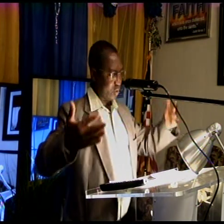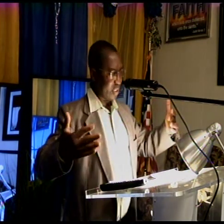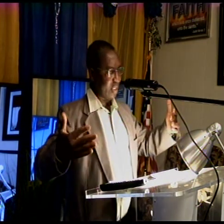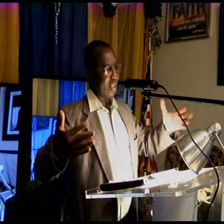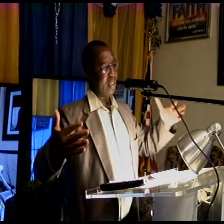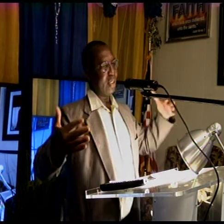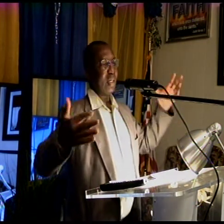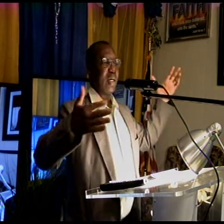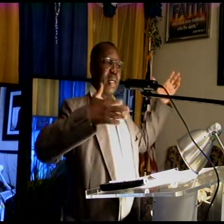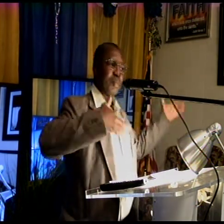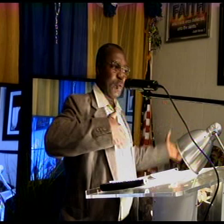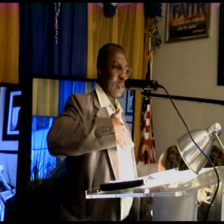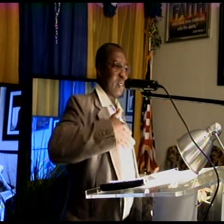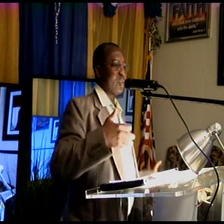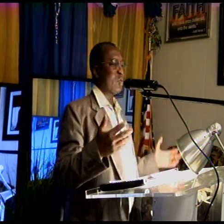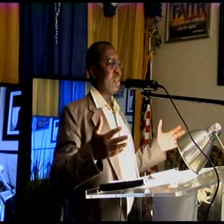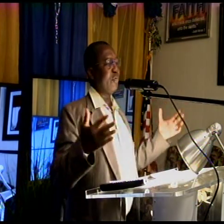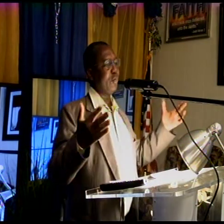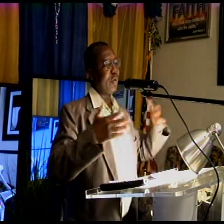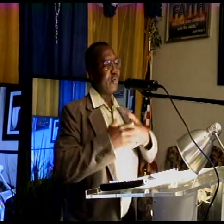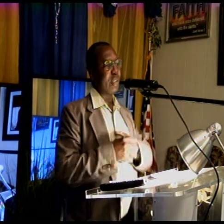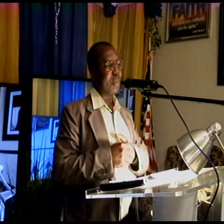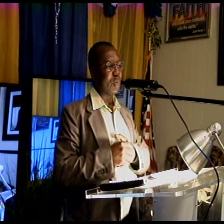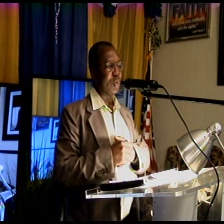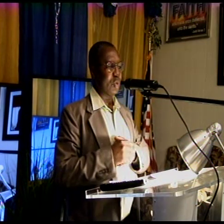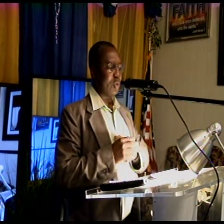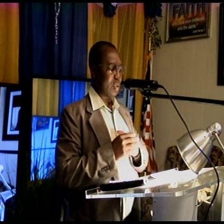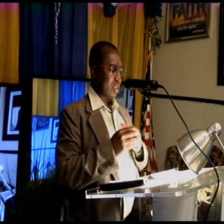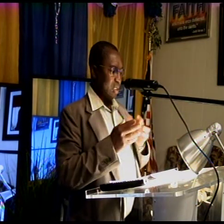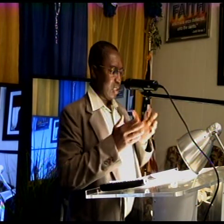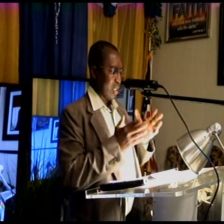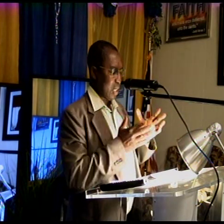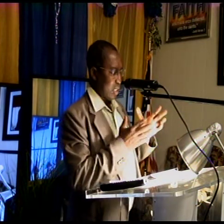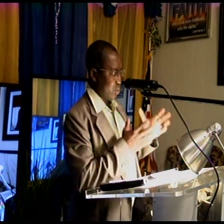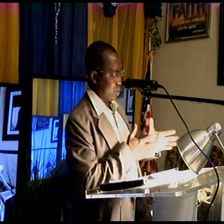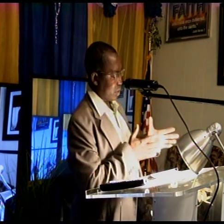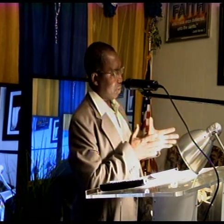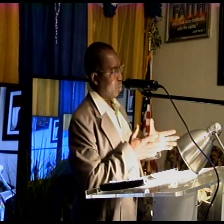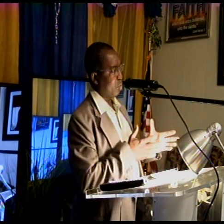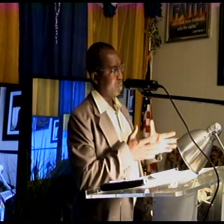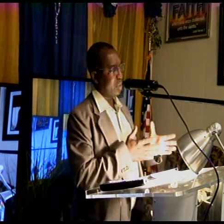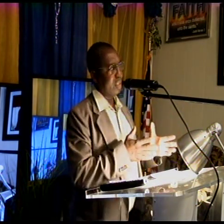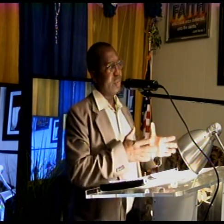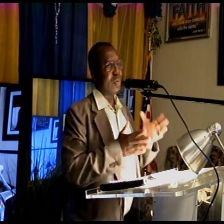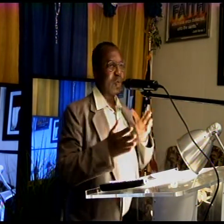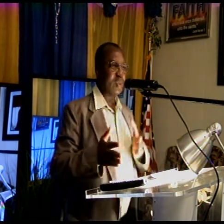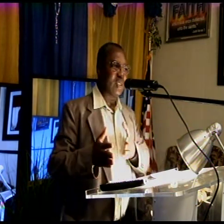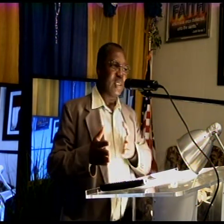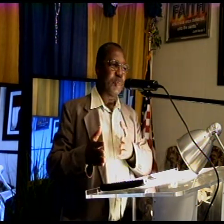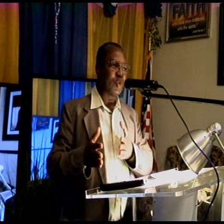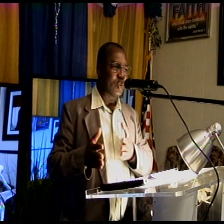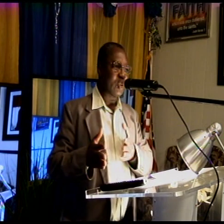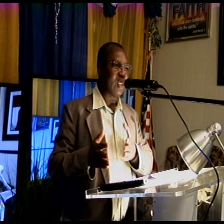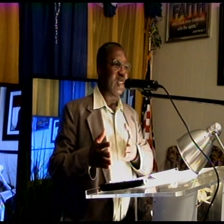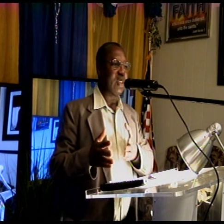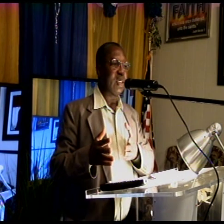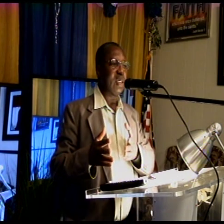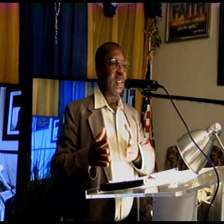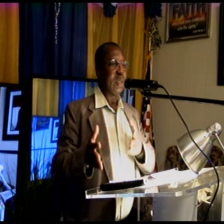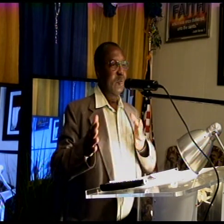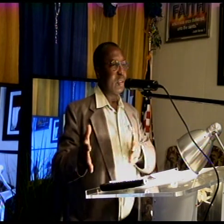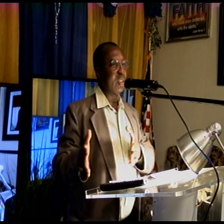like Sunday and Monday. So if you invite people to church and then you see them on Monday, you do not see them on